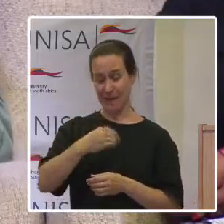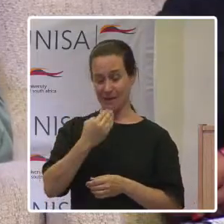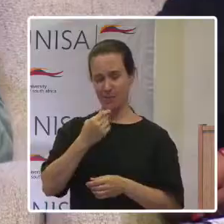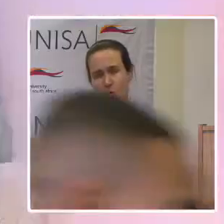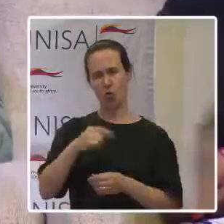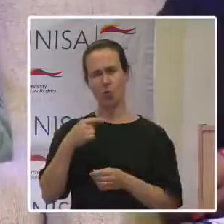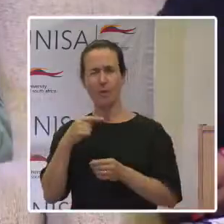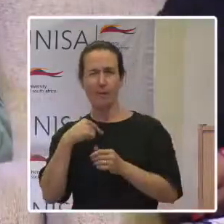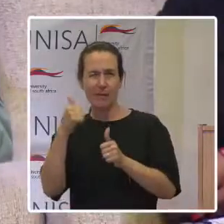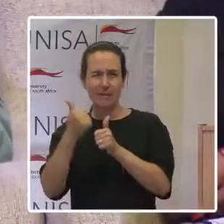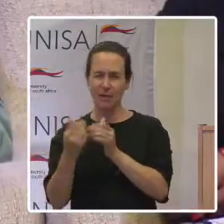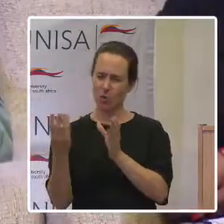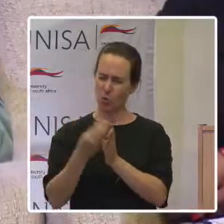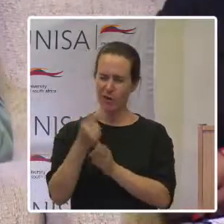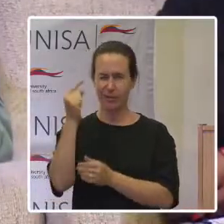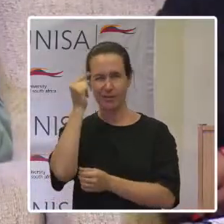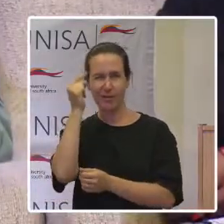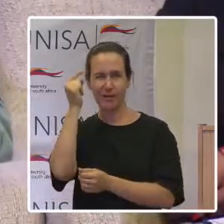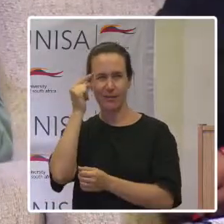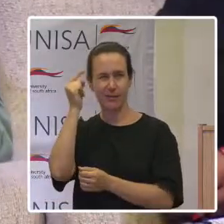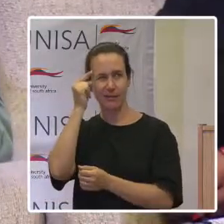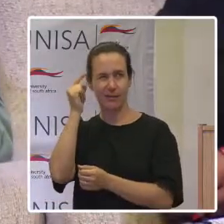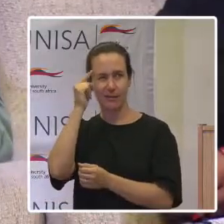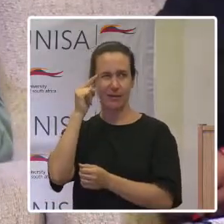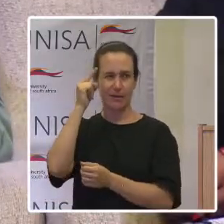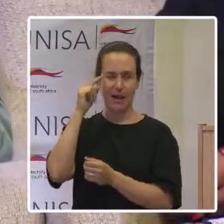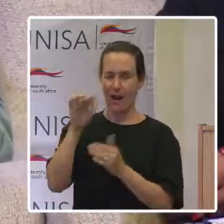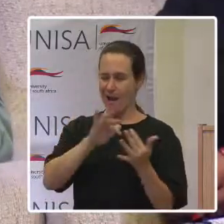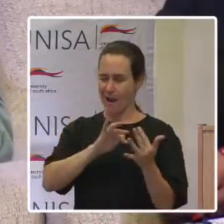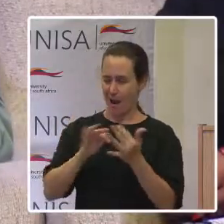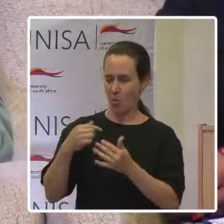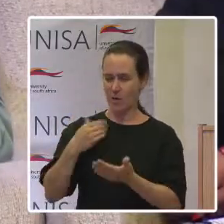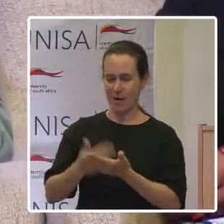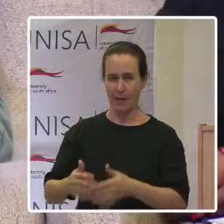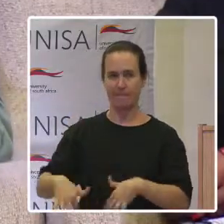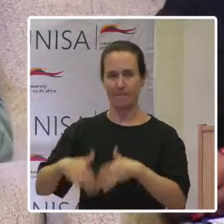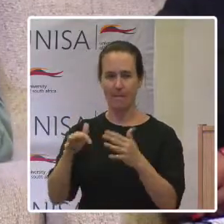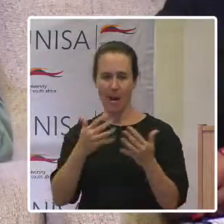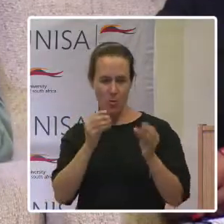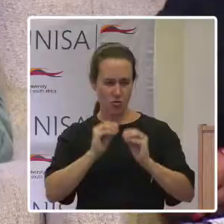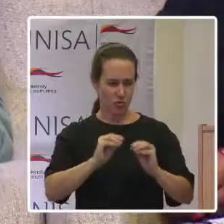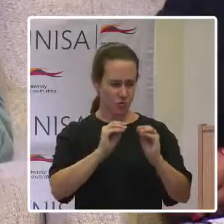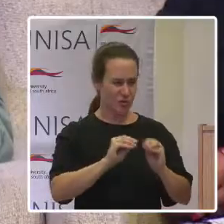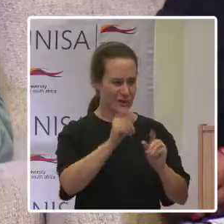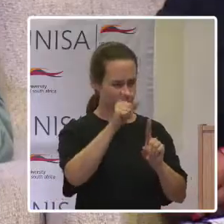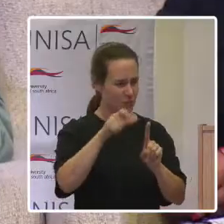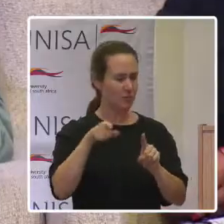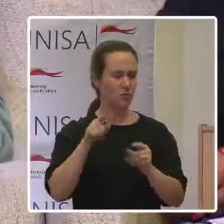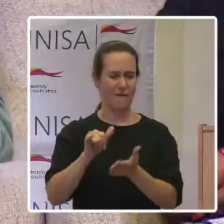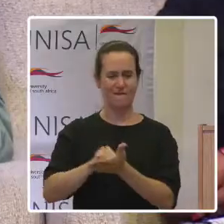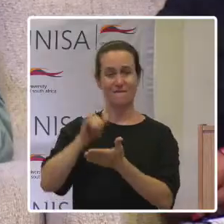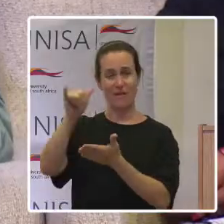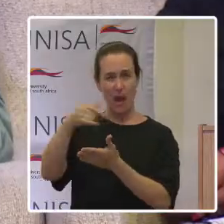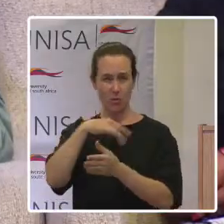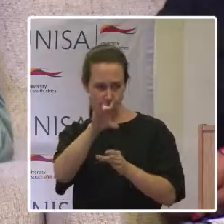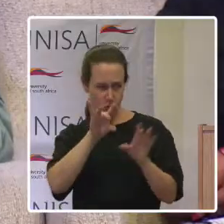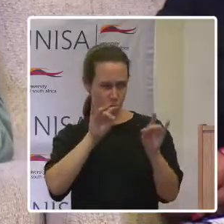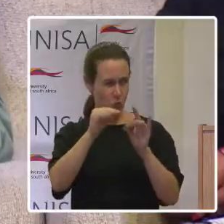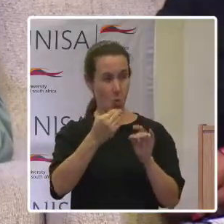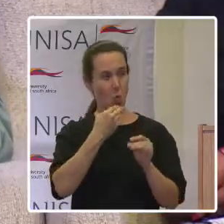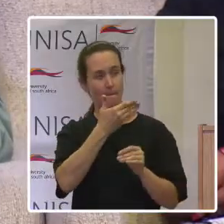you how best to implement, as well as to train up pilots and select the right pilots as well.